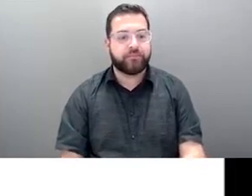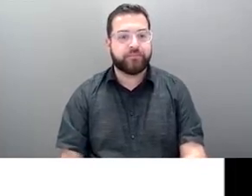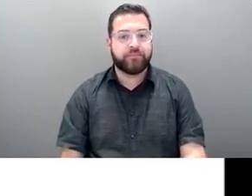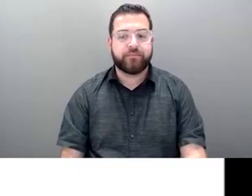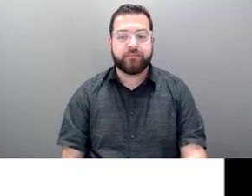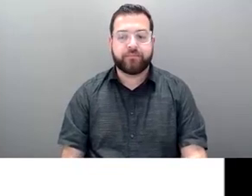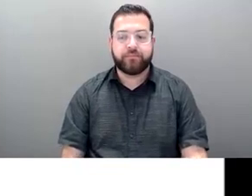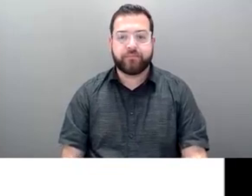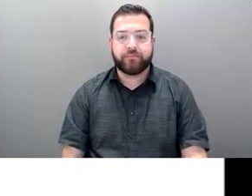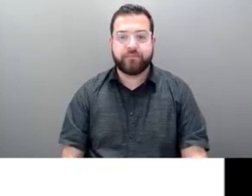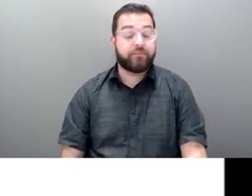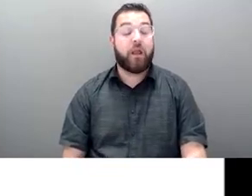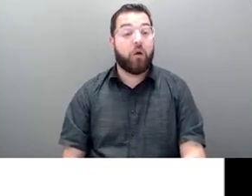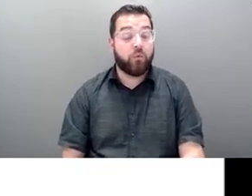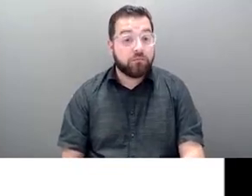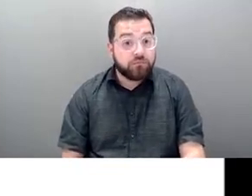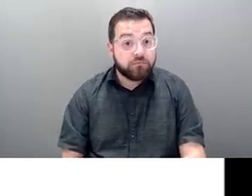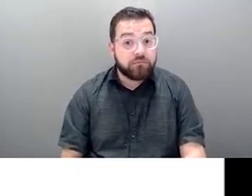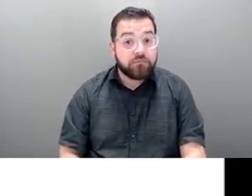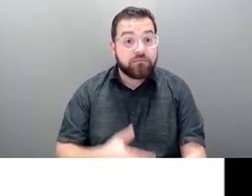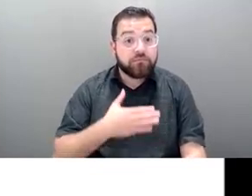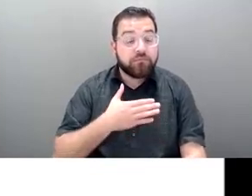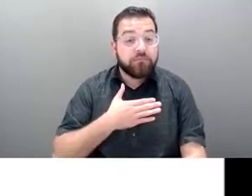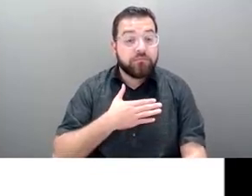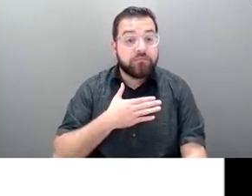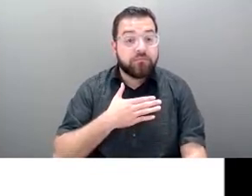My Zoom just updated. Not hard to restart.